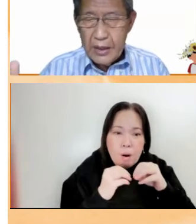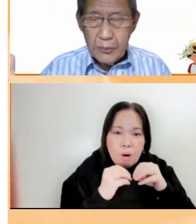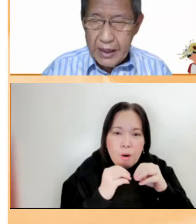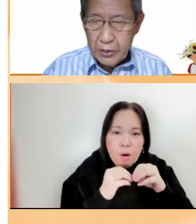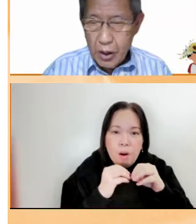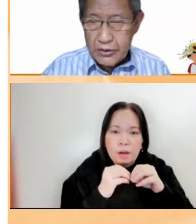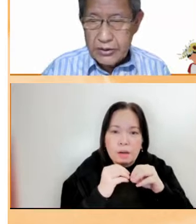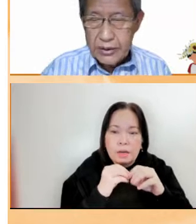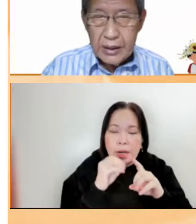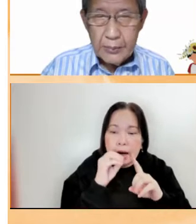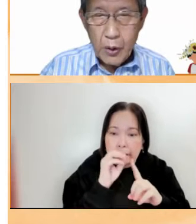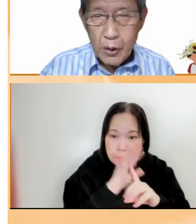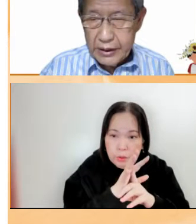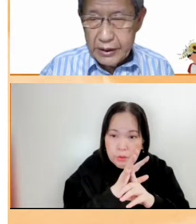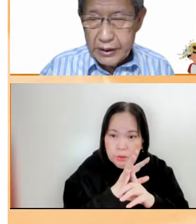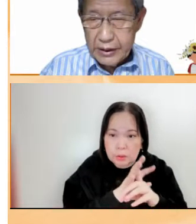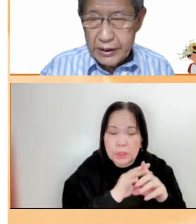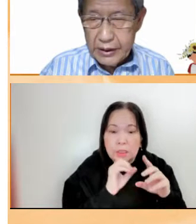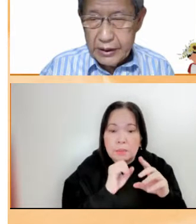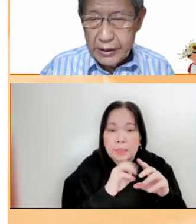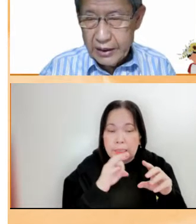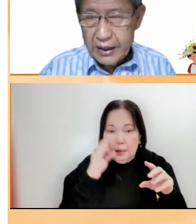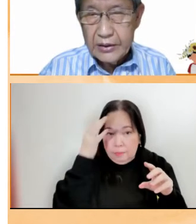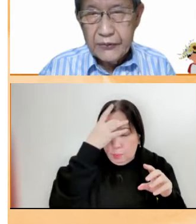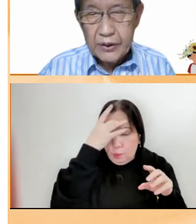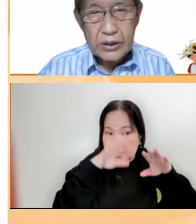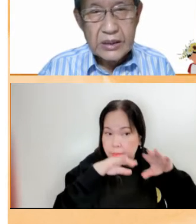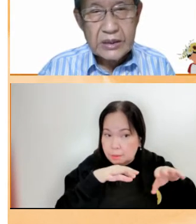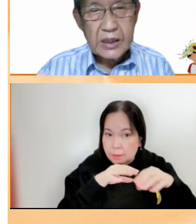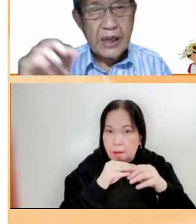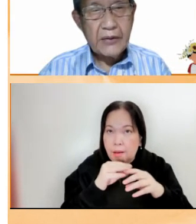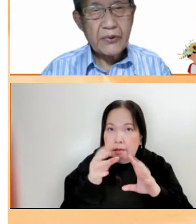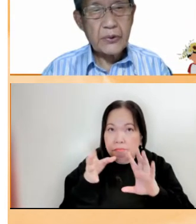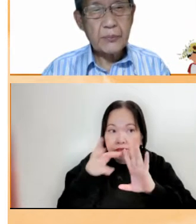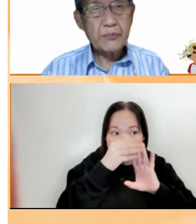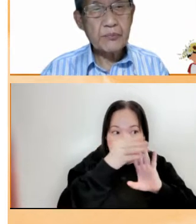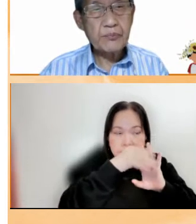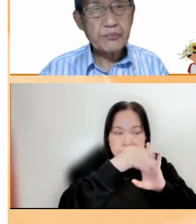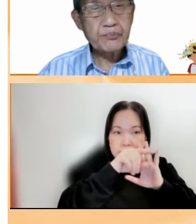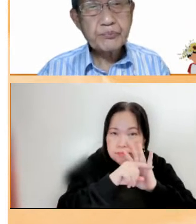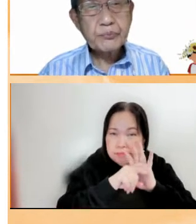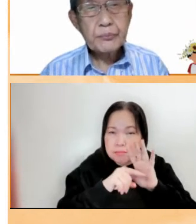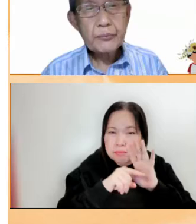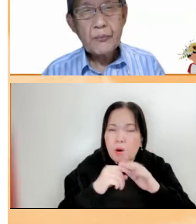connectivity may cause more stress for the child and difficulties in behavior.